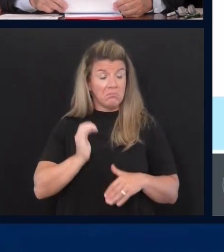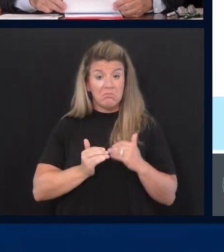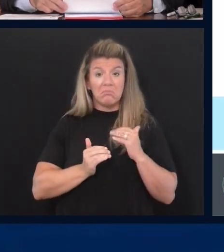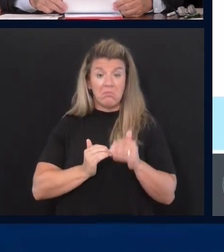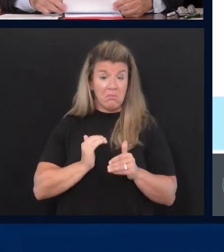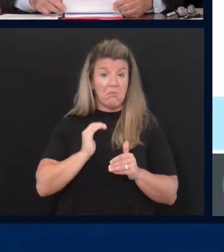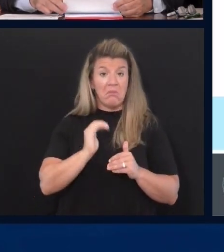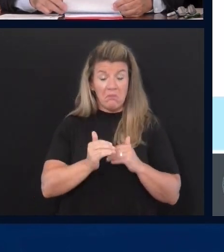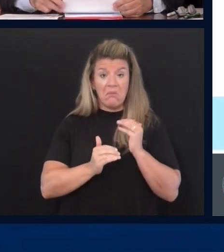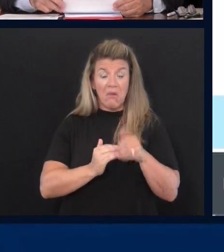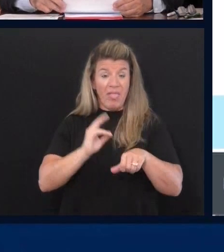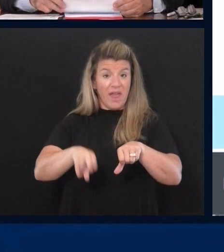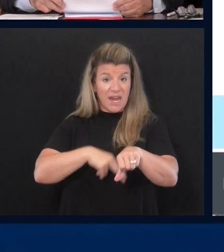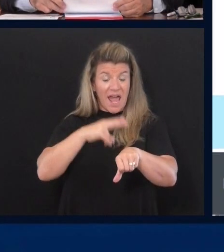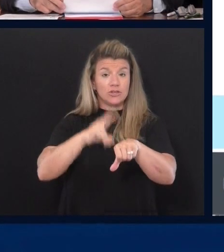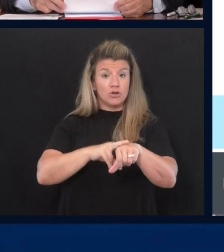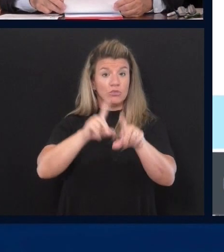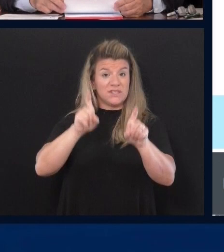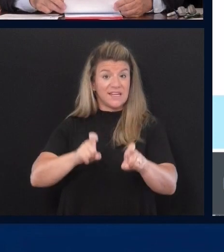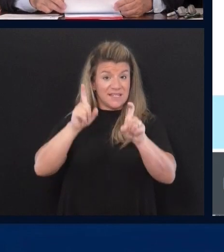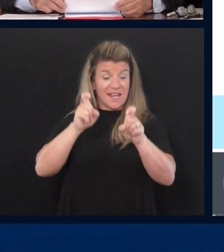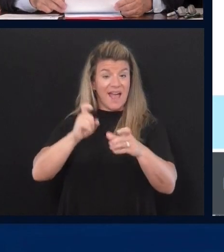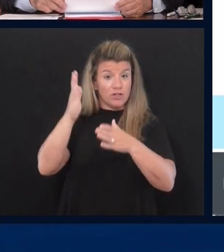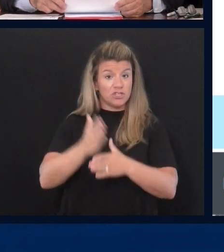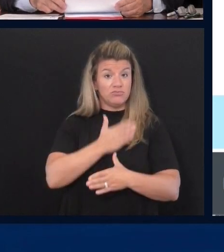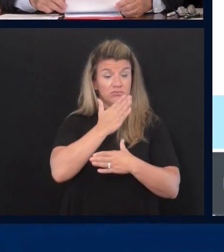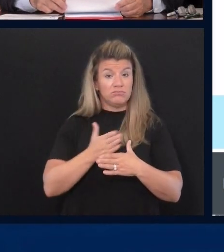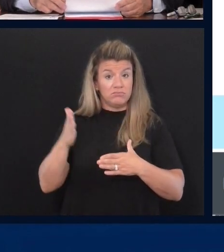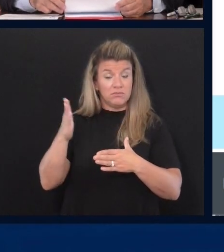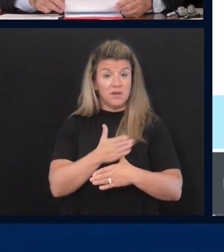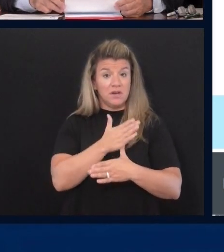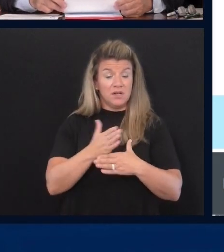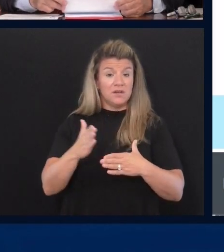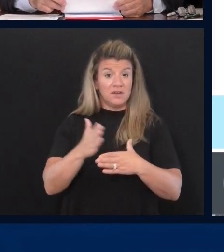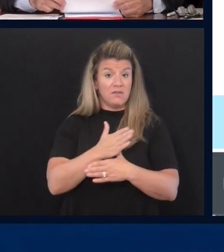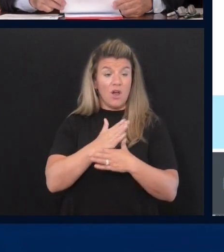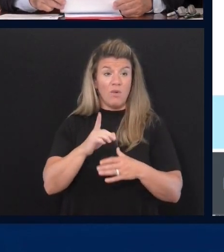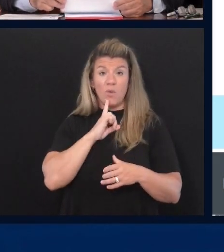in 6 lawmakers has the virus.